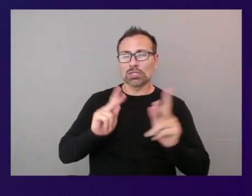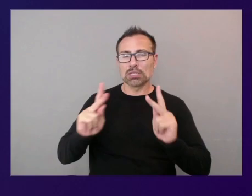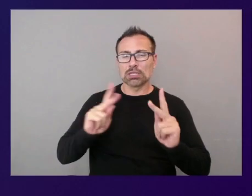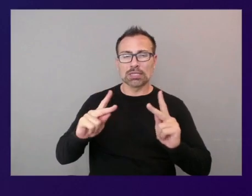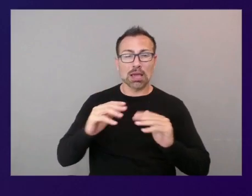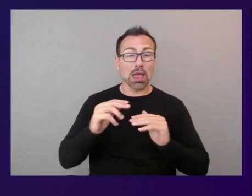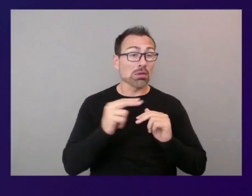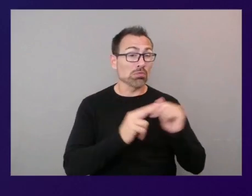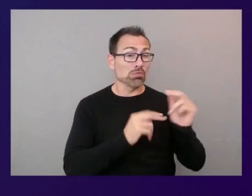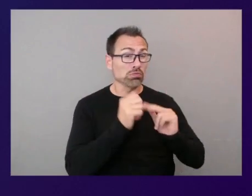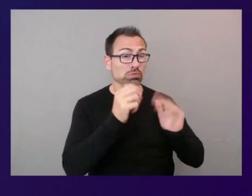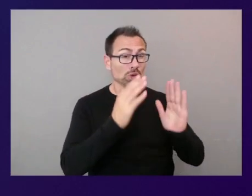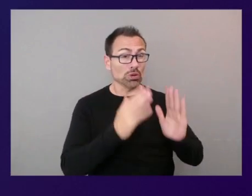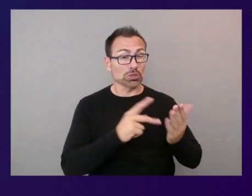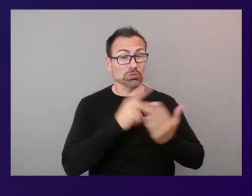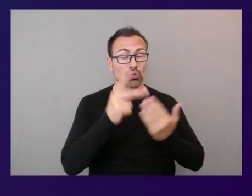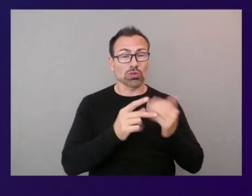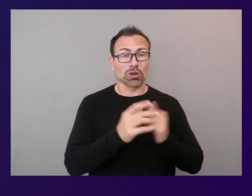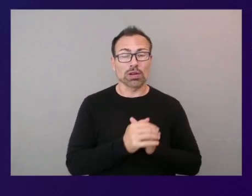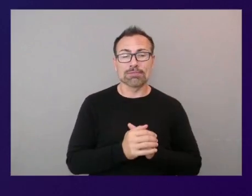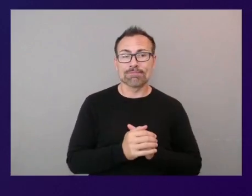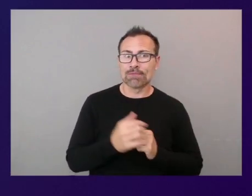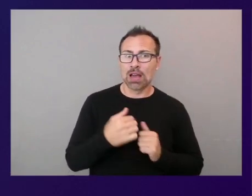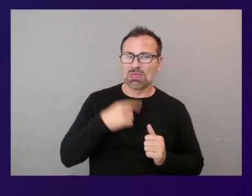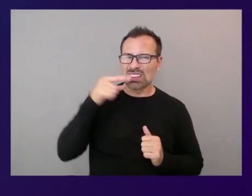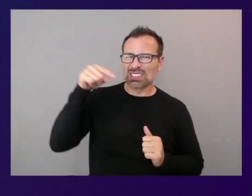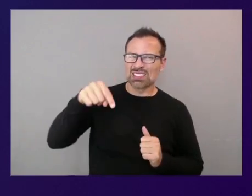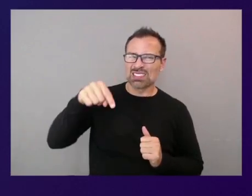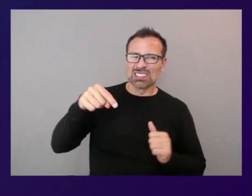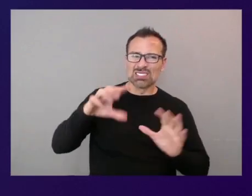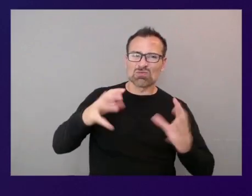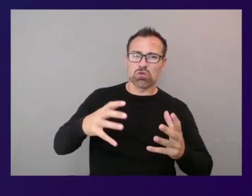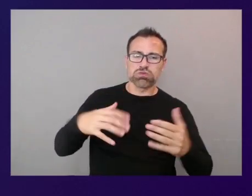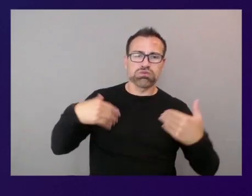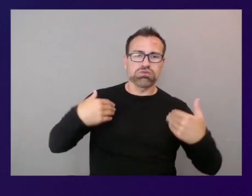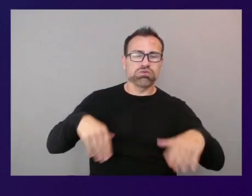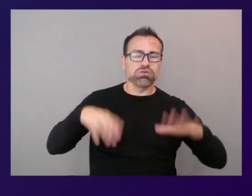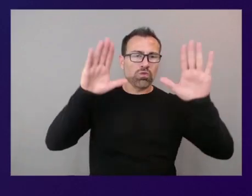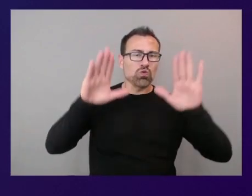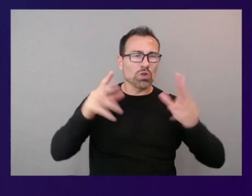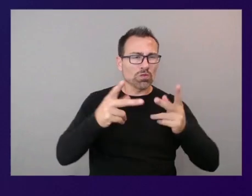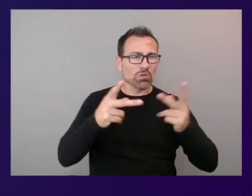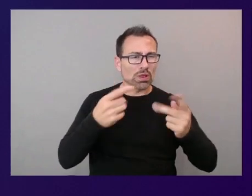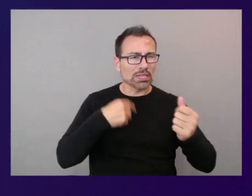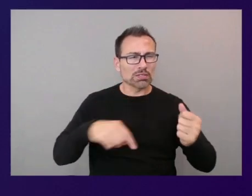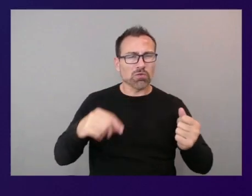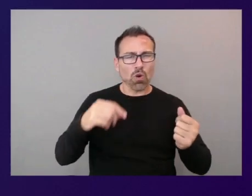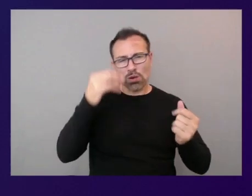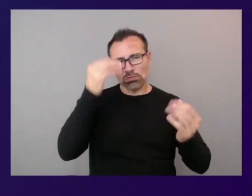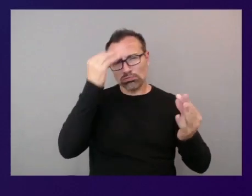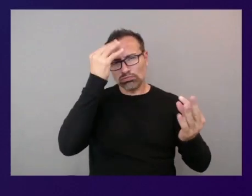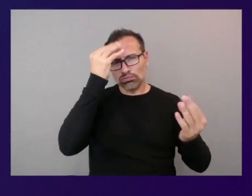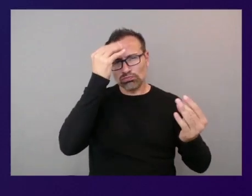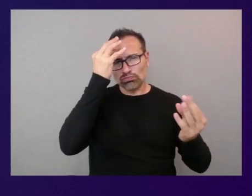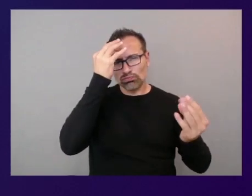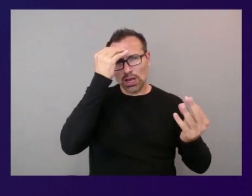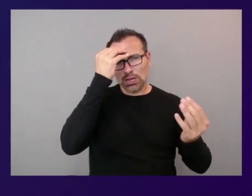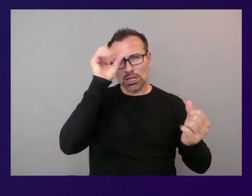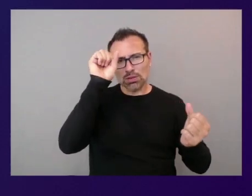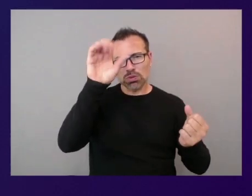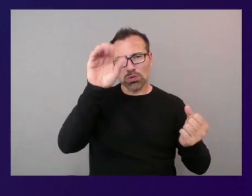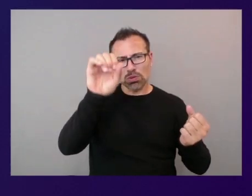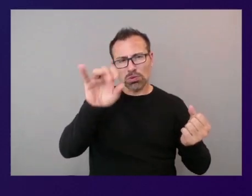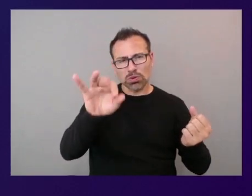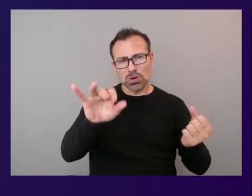have found that it's a really wonderful place to just brainstorm various ideas and to